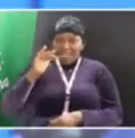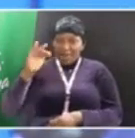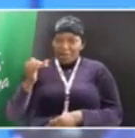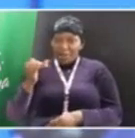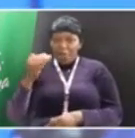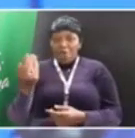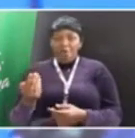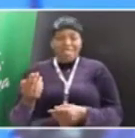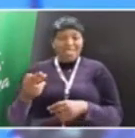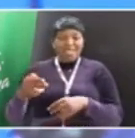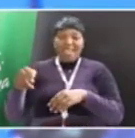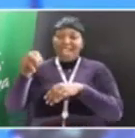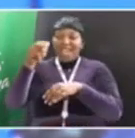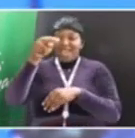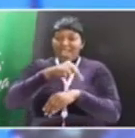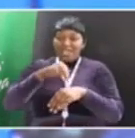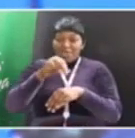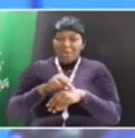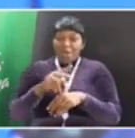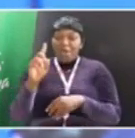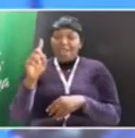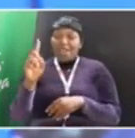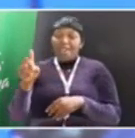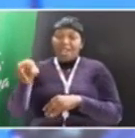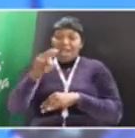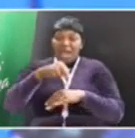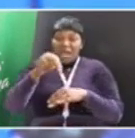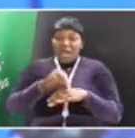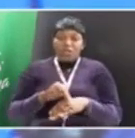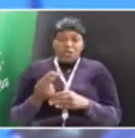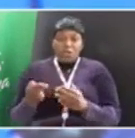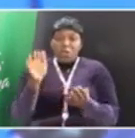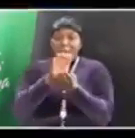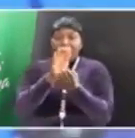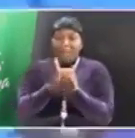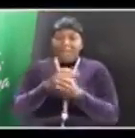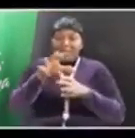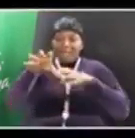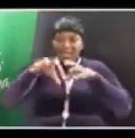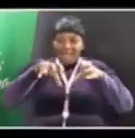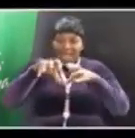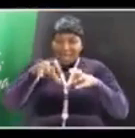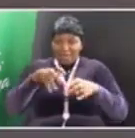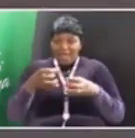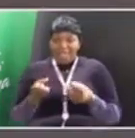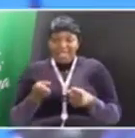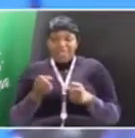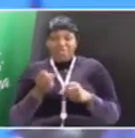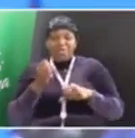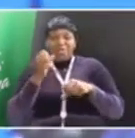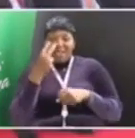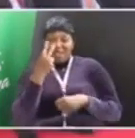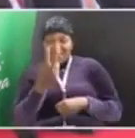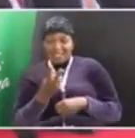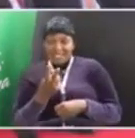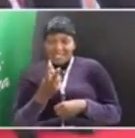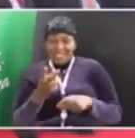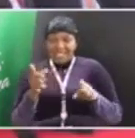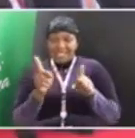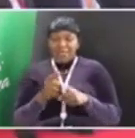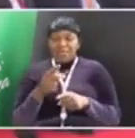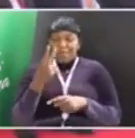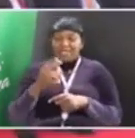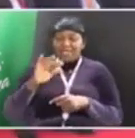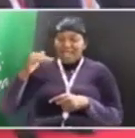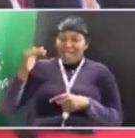natural national park where you can look at animals in their untouched habitat and in the background you have a skyline of a capital city.